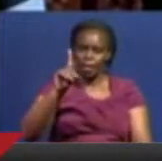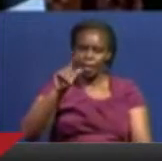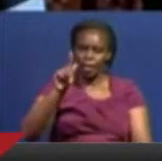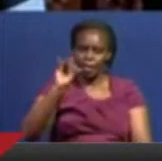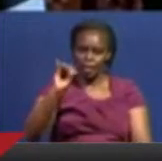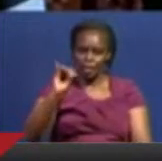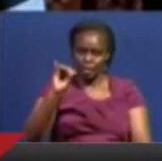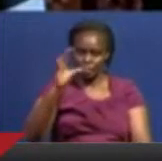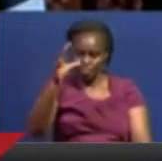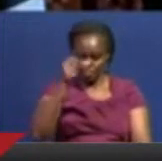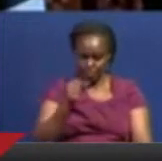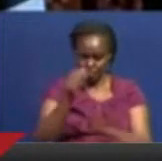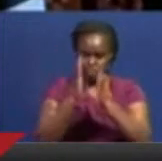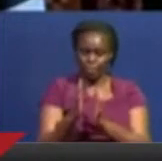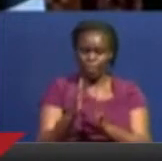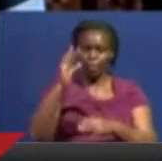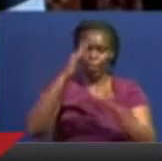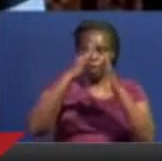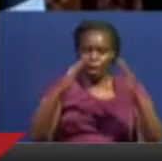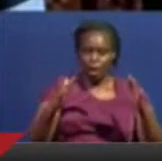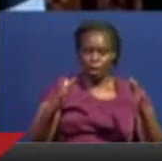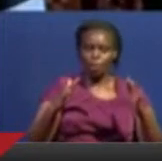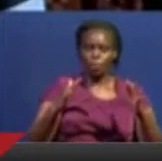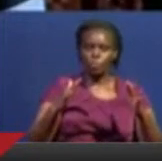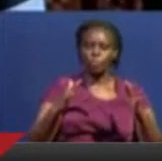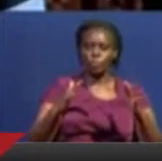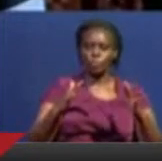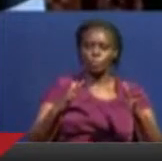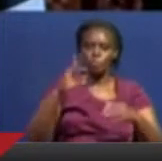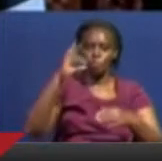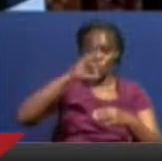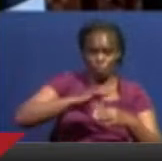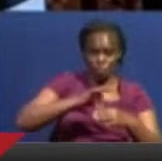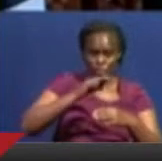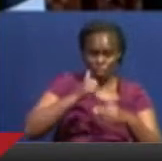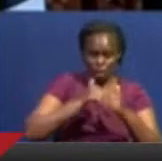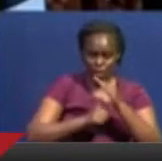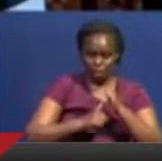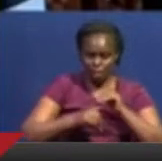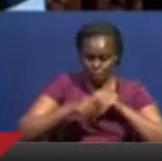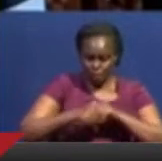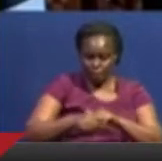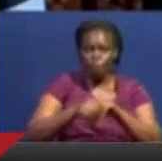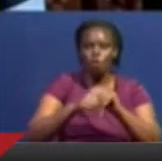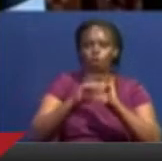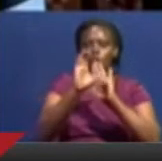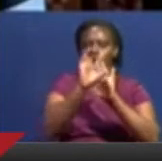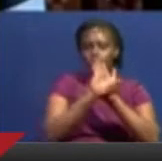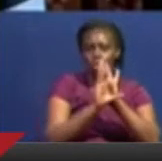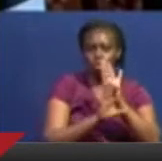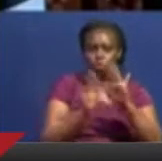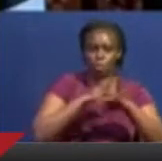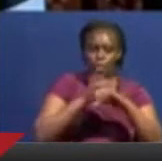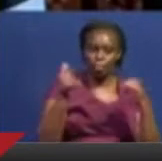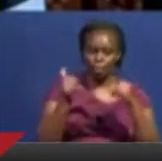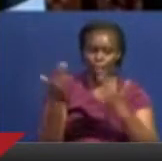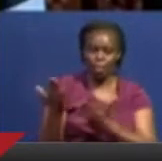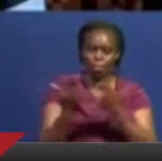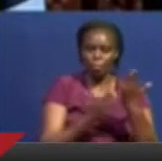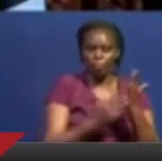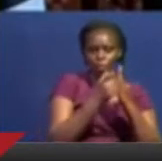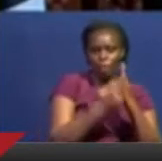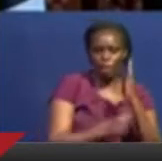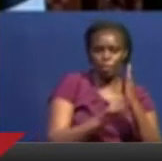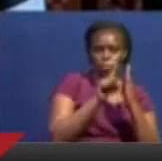the vote the House is required to take on the nomination is within the constitutional timeline provided for in Article